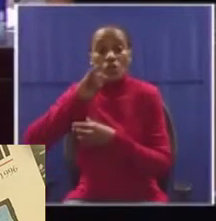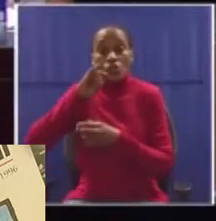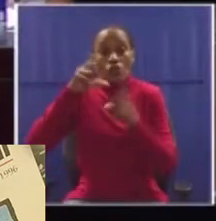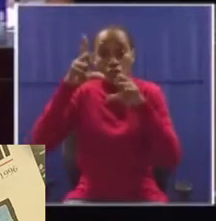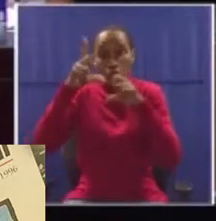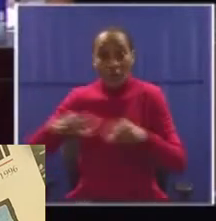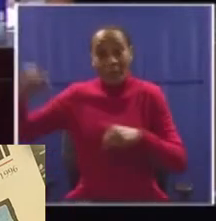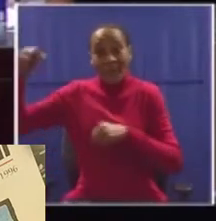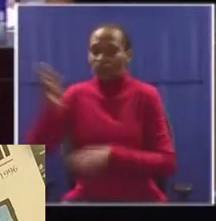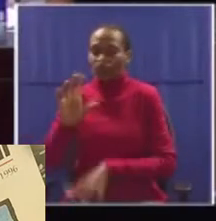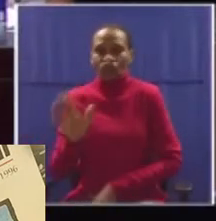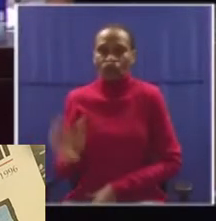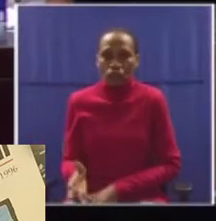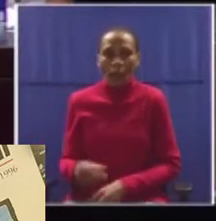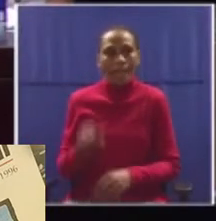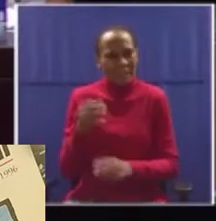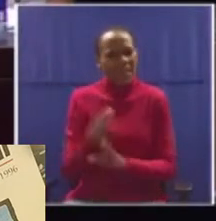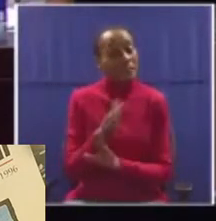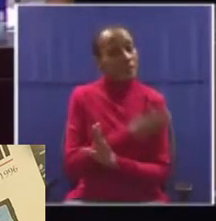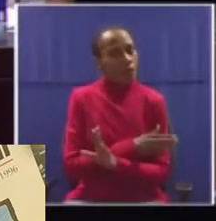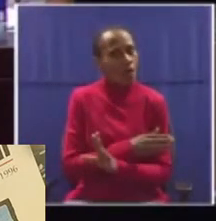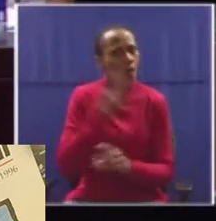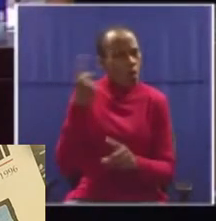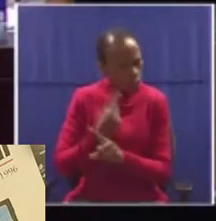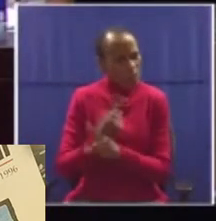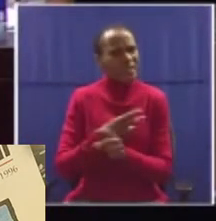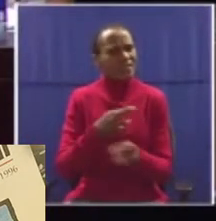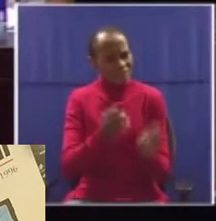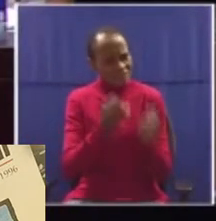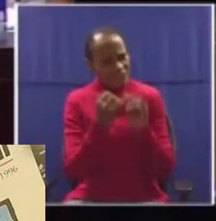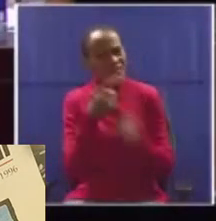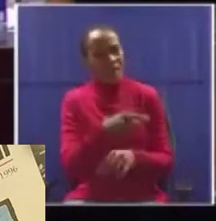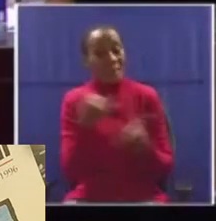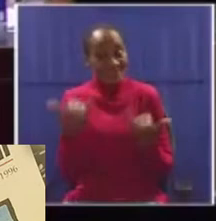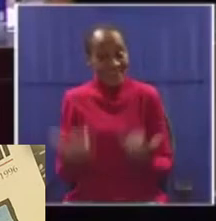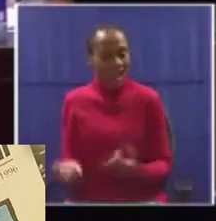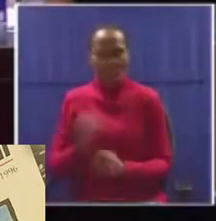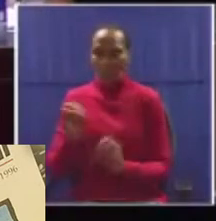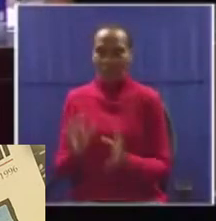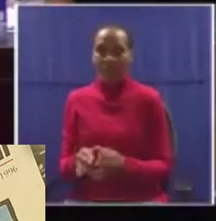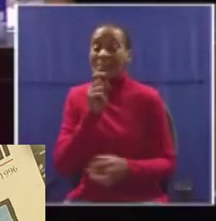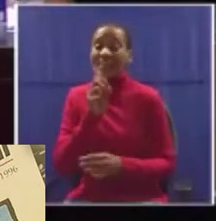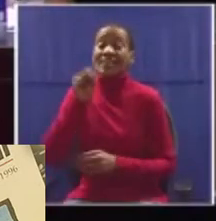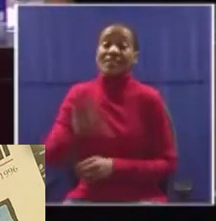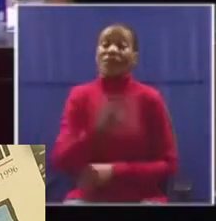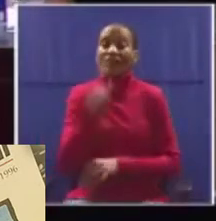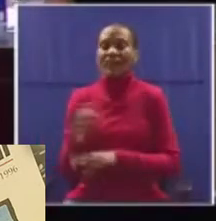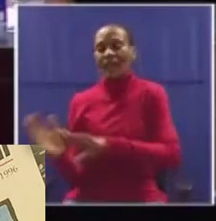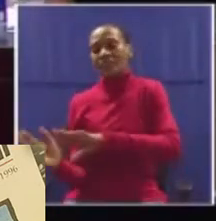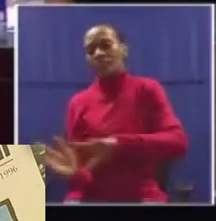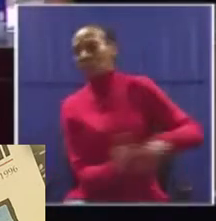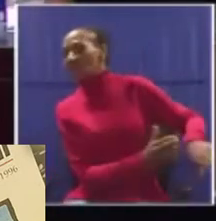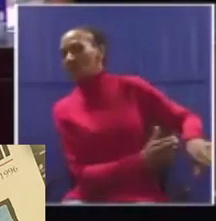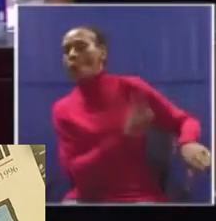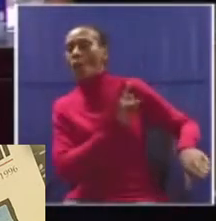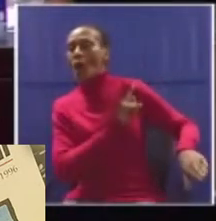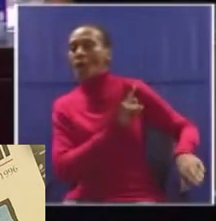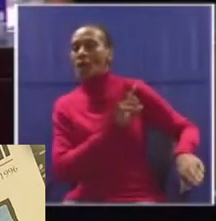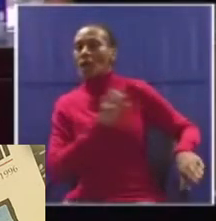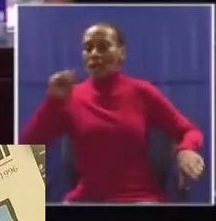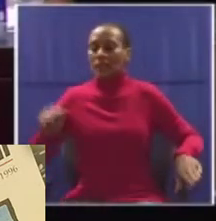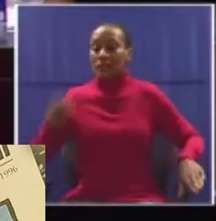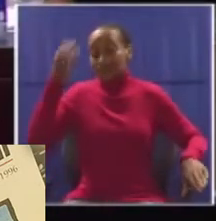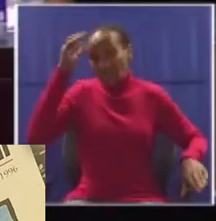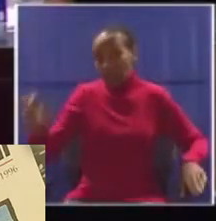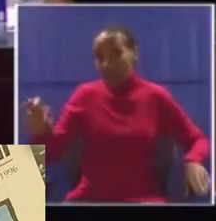previously being invited every year since he became president South Africa is being frozen out because our government is making the